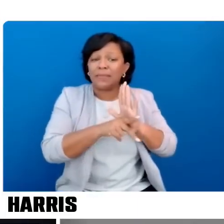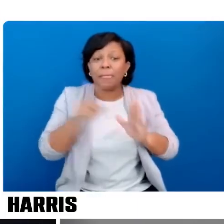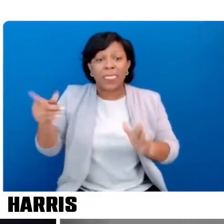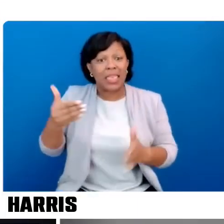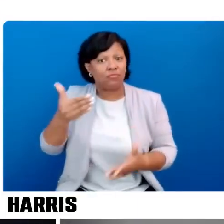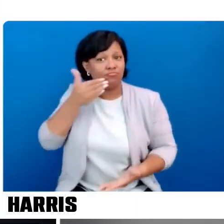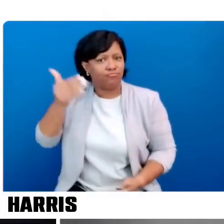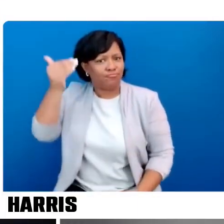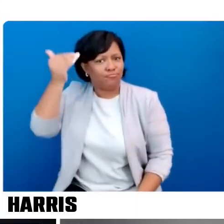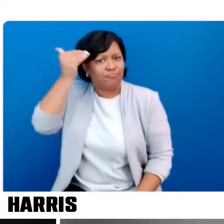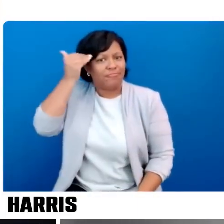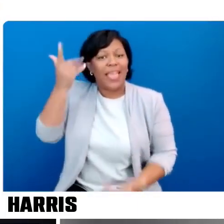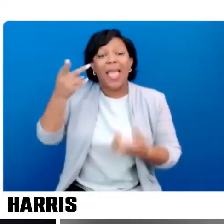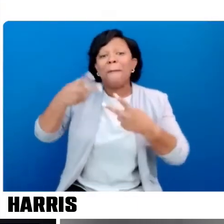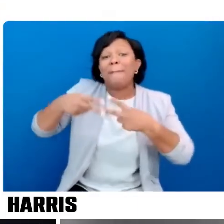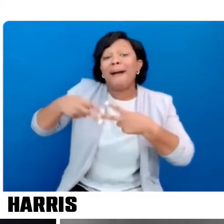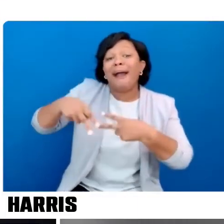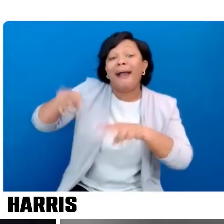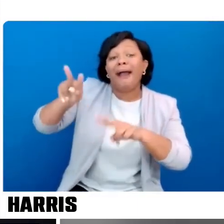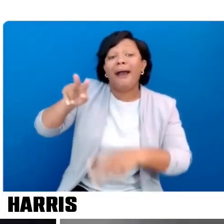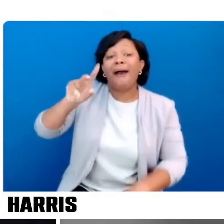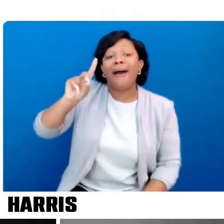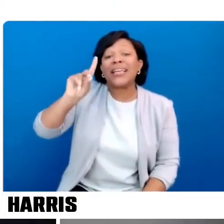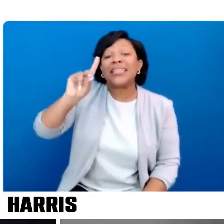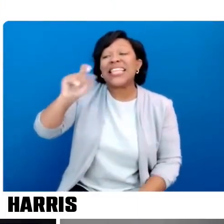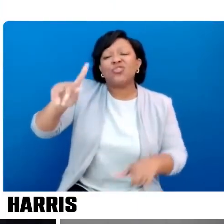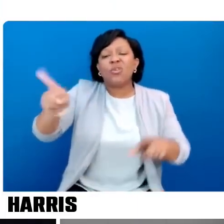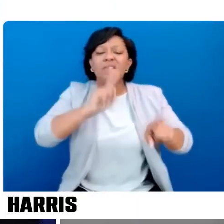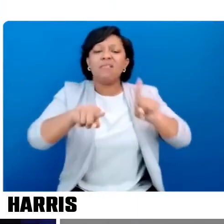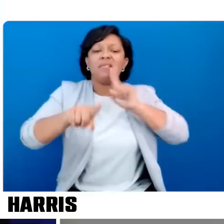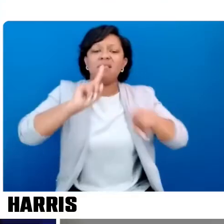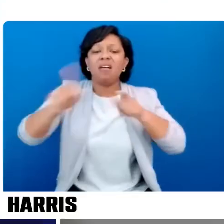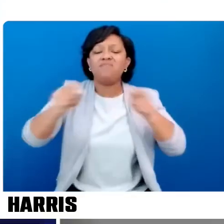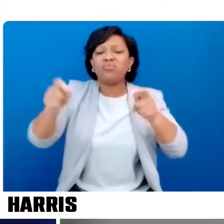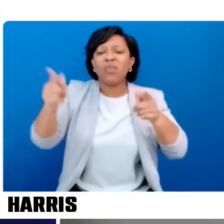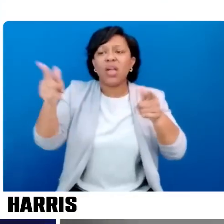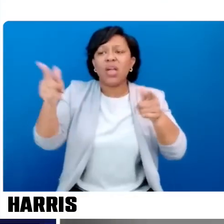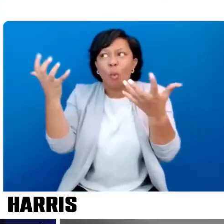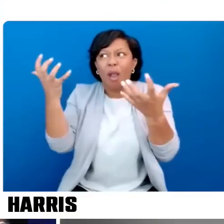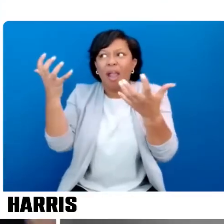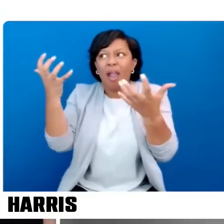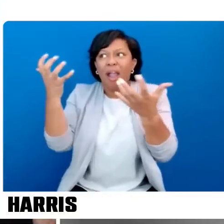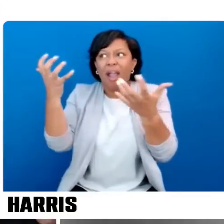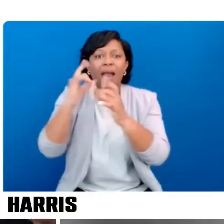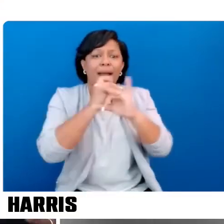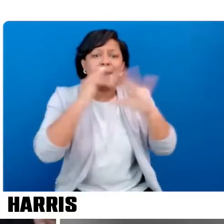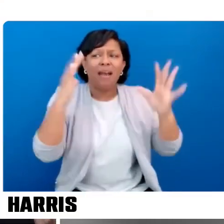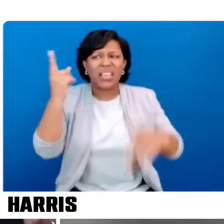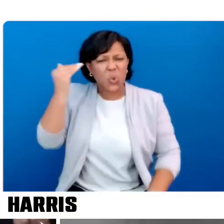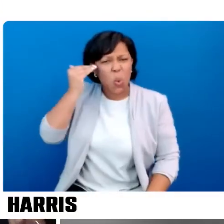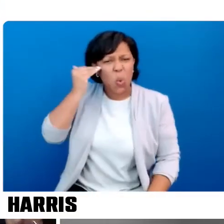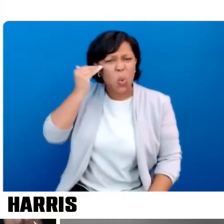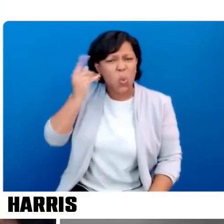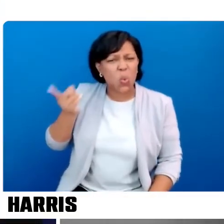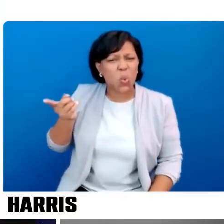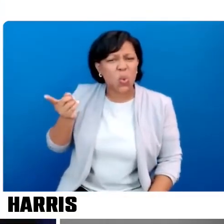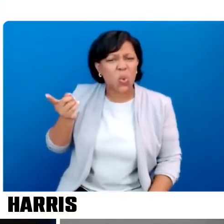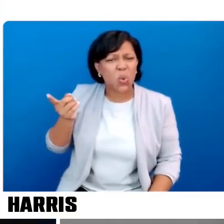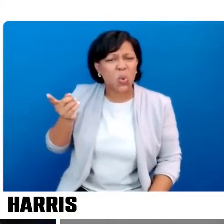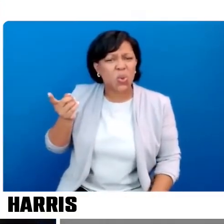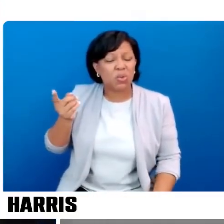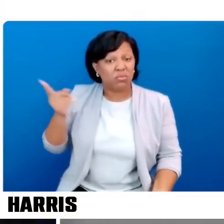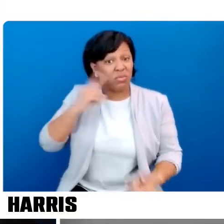be a dictator on day one, according to himself. It is well known that he said of Putin